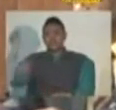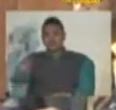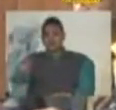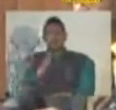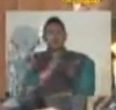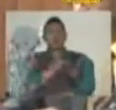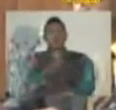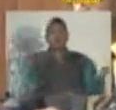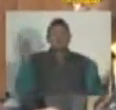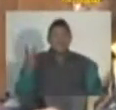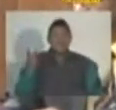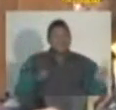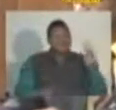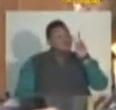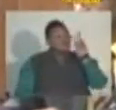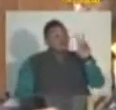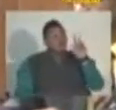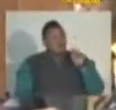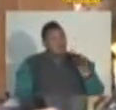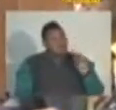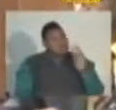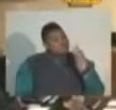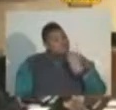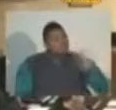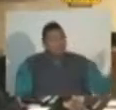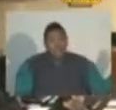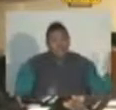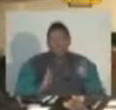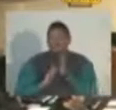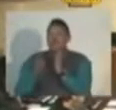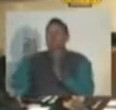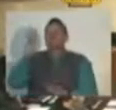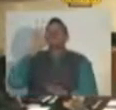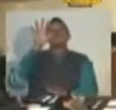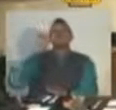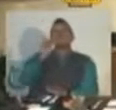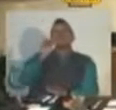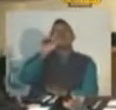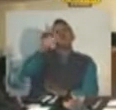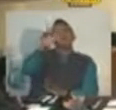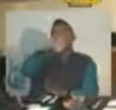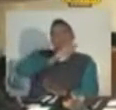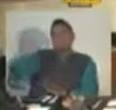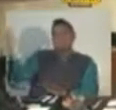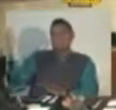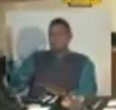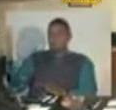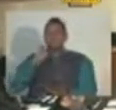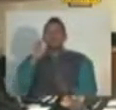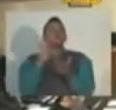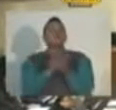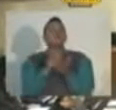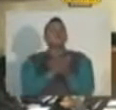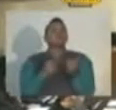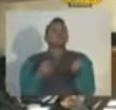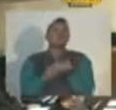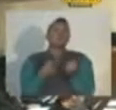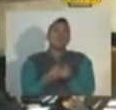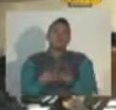doubling, moving from 2.6 billion to 5.3 billion, the support to